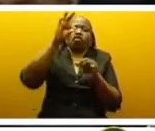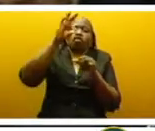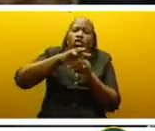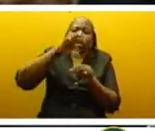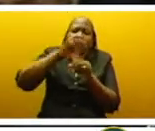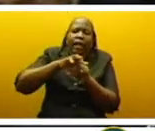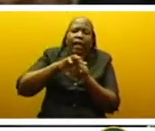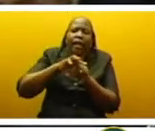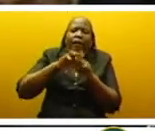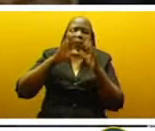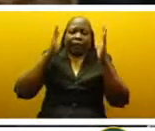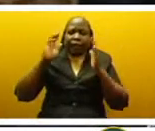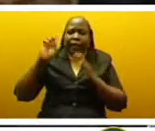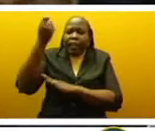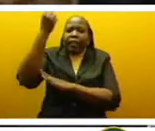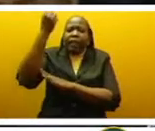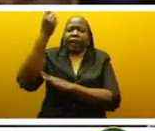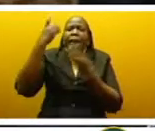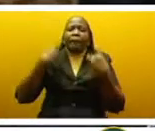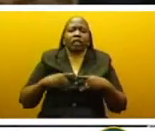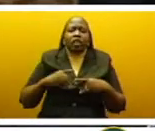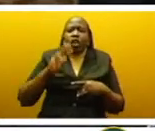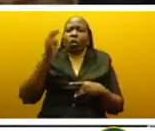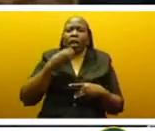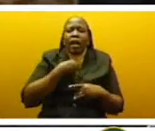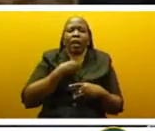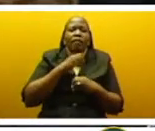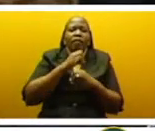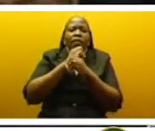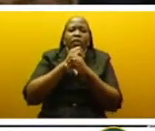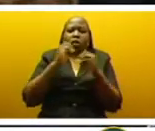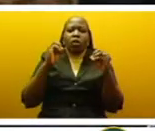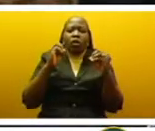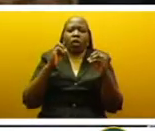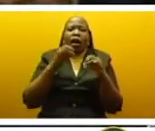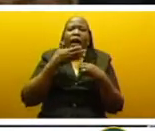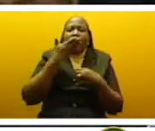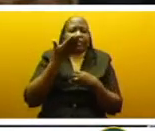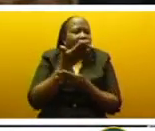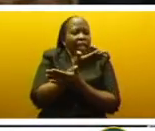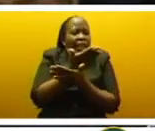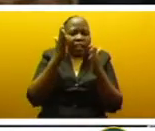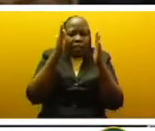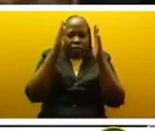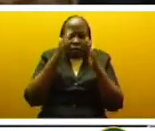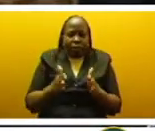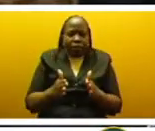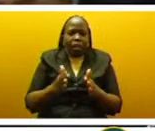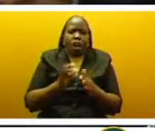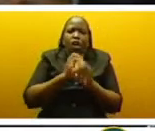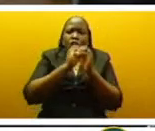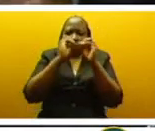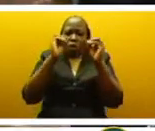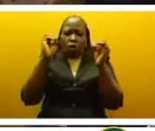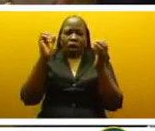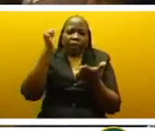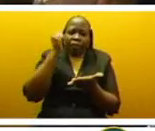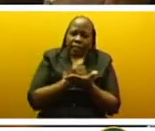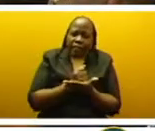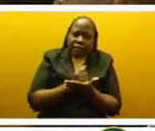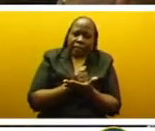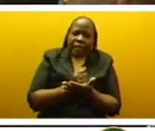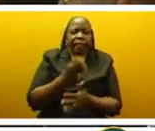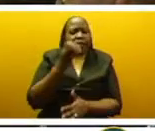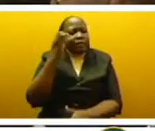saying, we have not received any answers whatsoever. No affidavits. In fact, the sad part